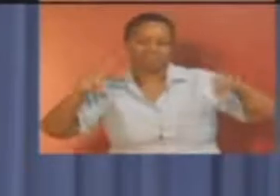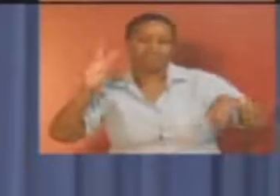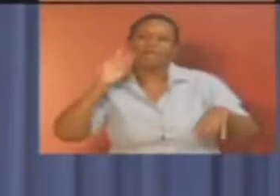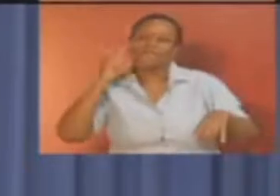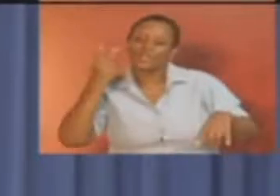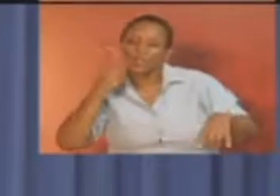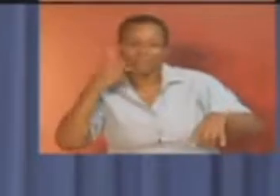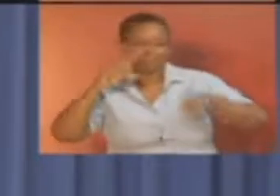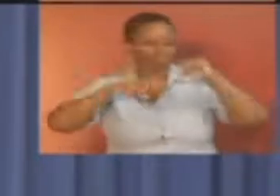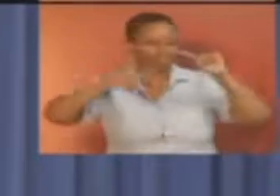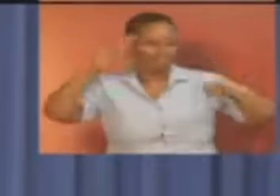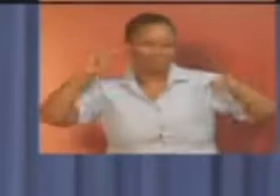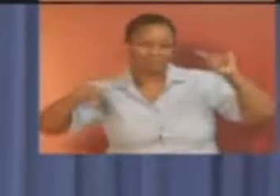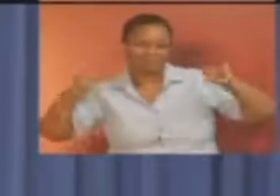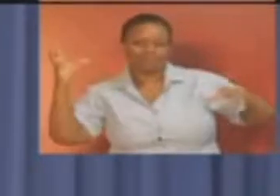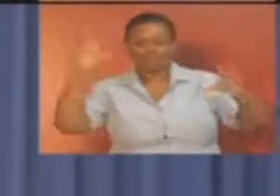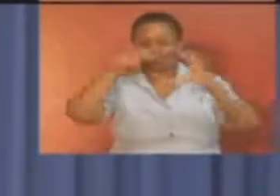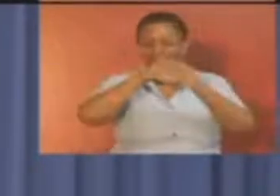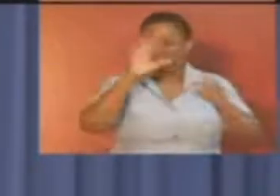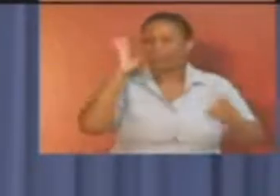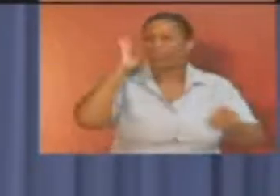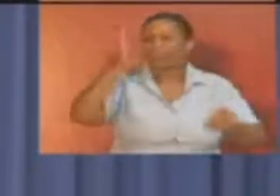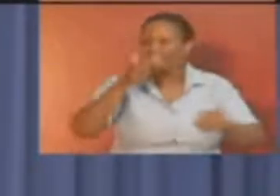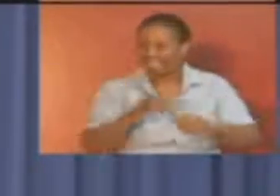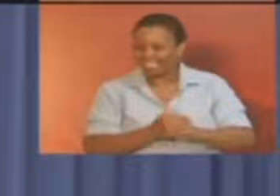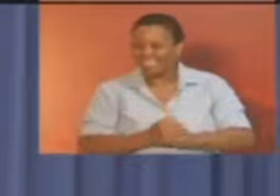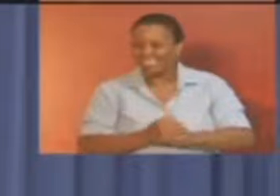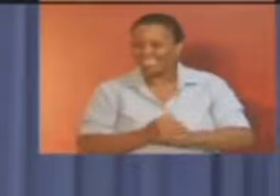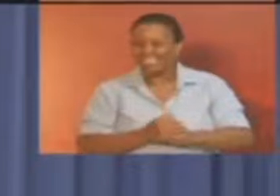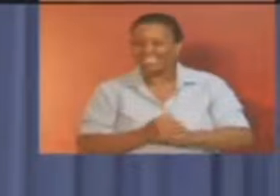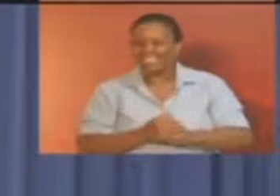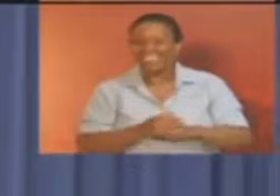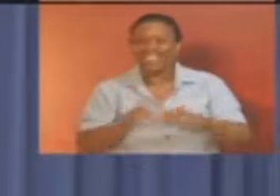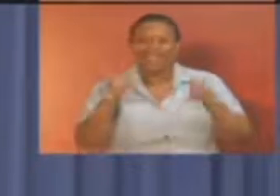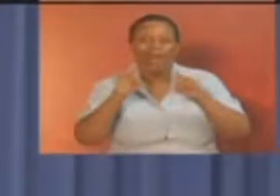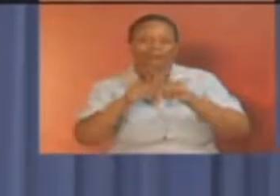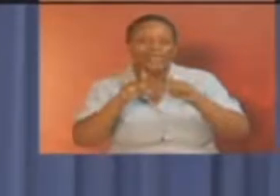peppers, tomatoes, and some chicken.